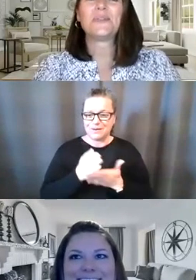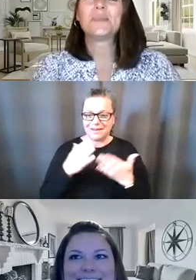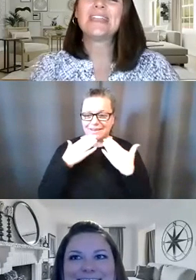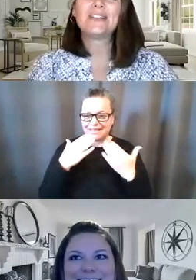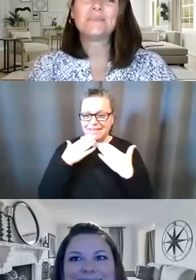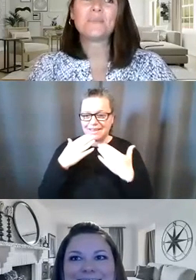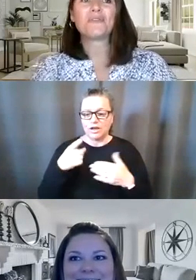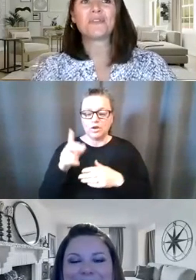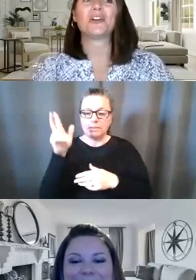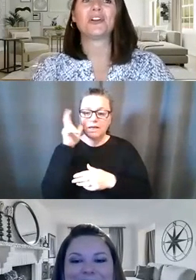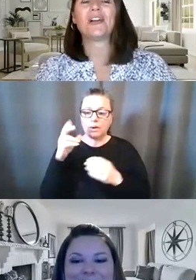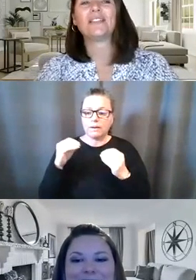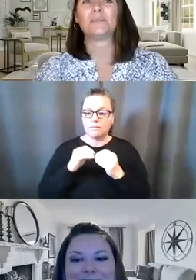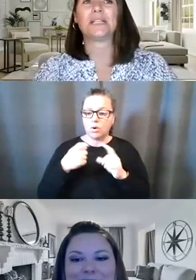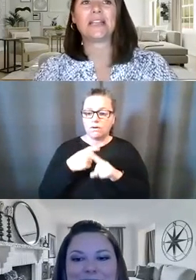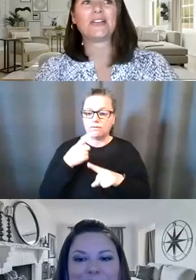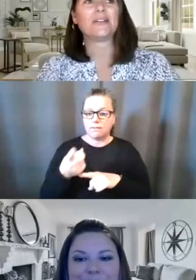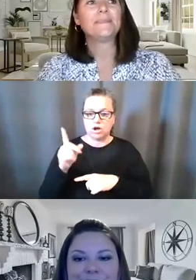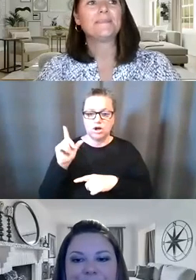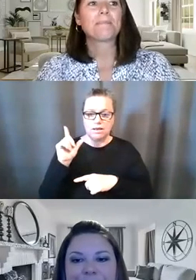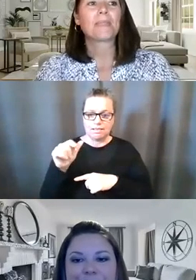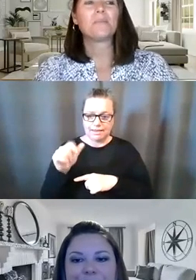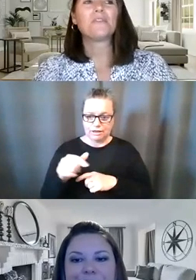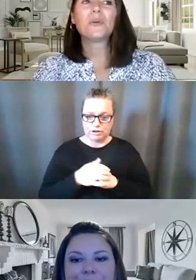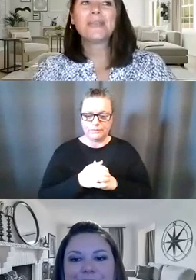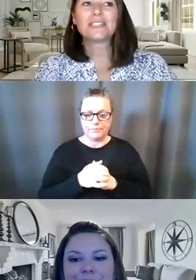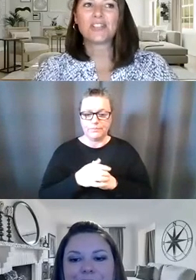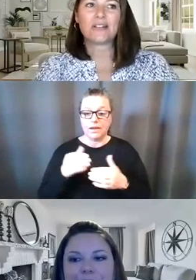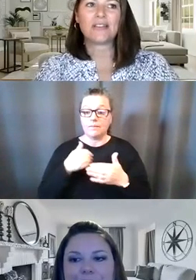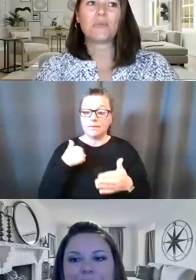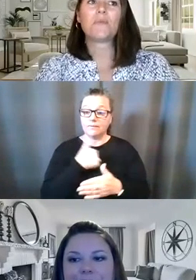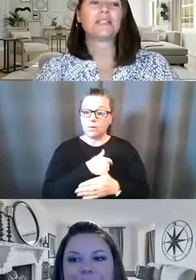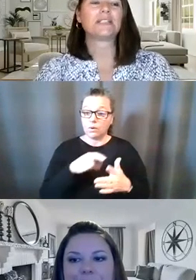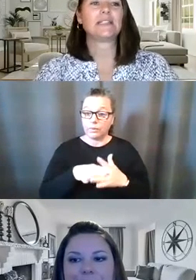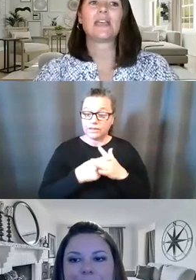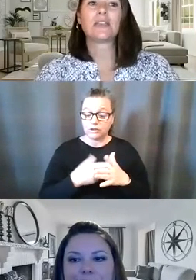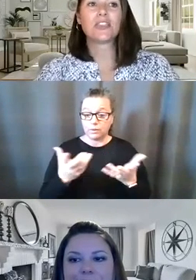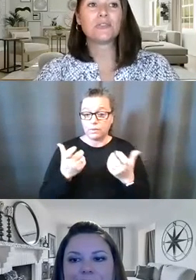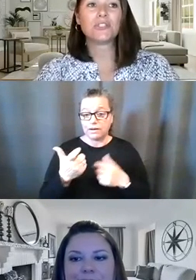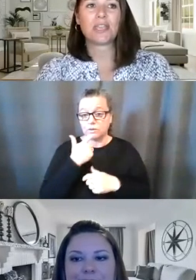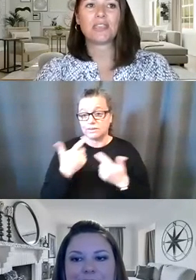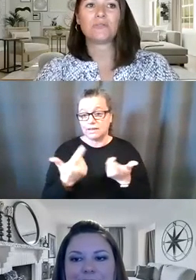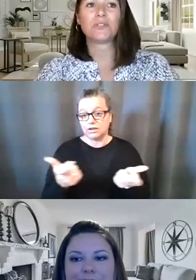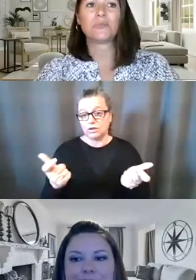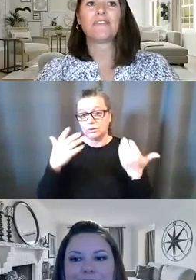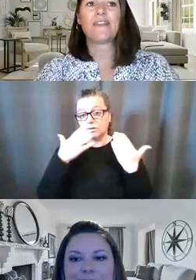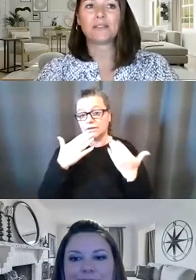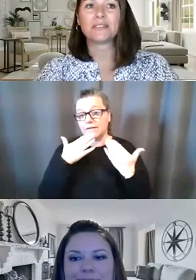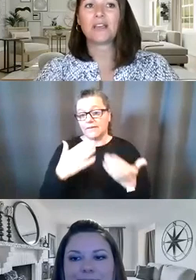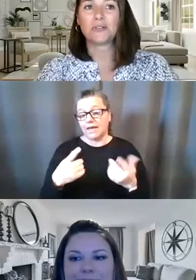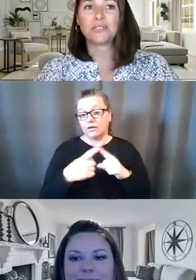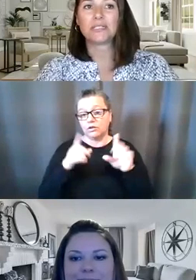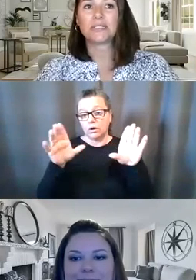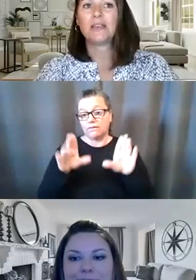you. You'll be hearing more from her a little bit later. Before we get started, we wanted to say a huge thank you to our